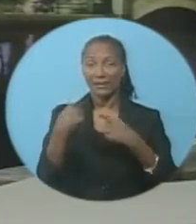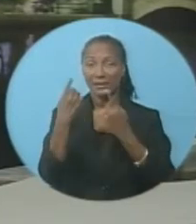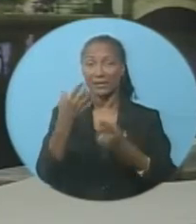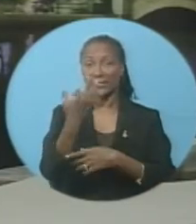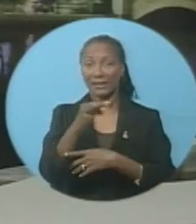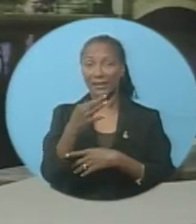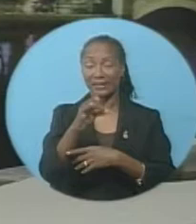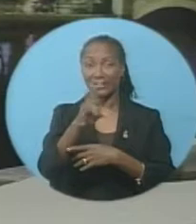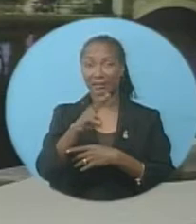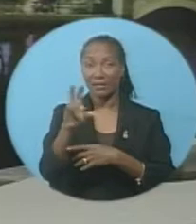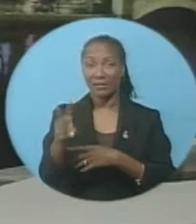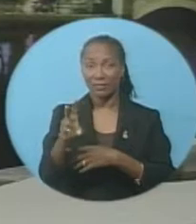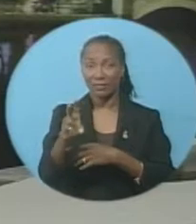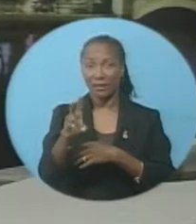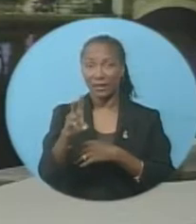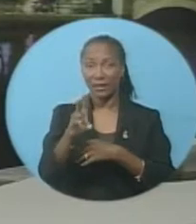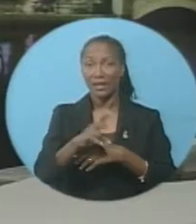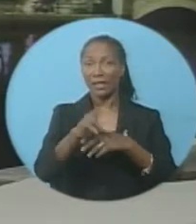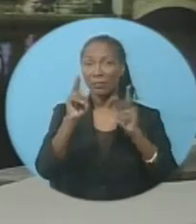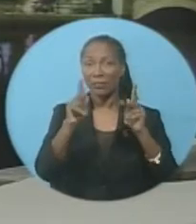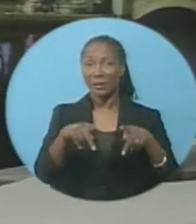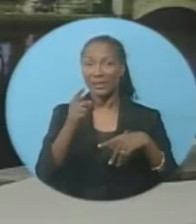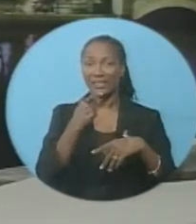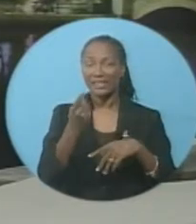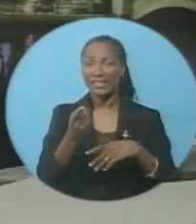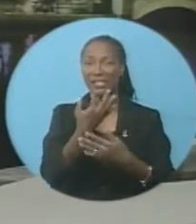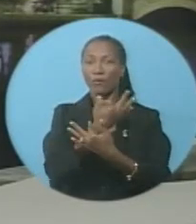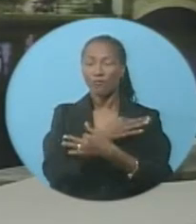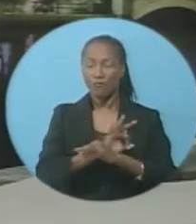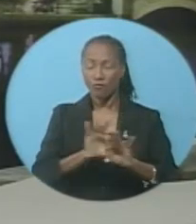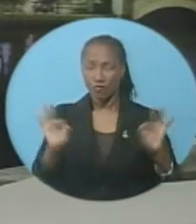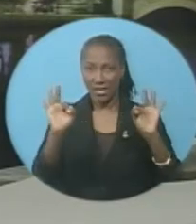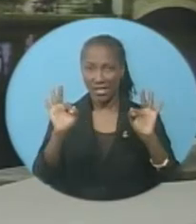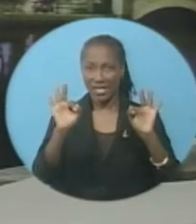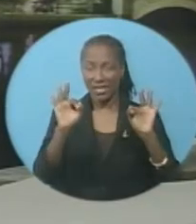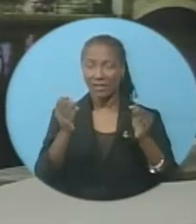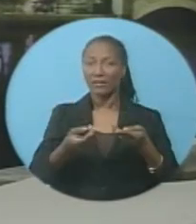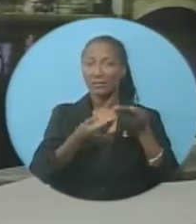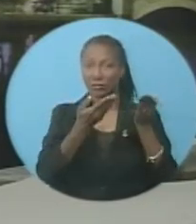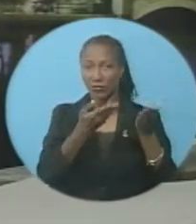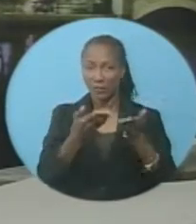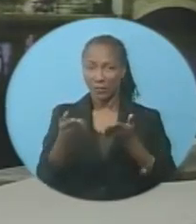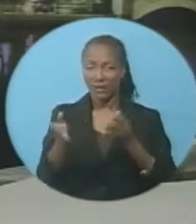of the People's Republic of China says the free treatment is not all Barbadians can look forward to.